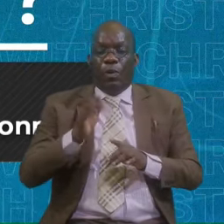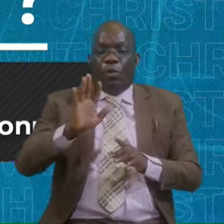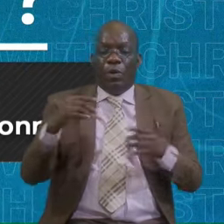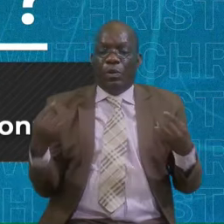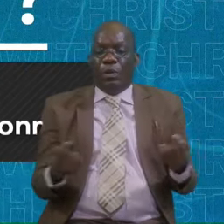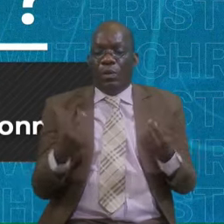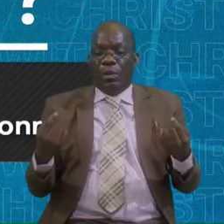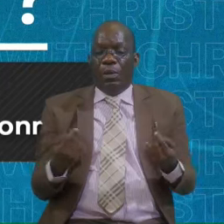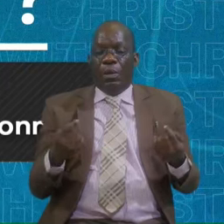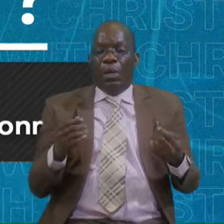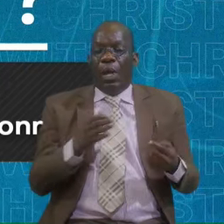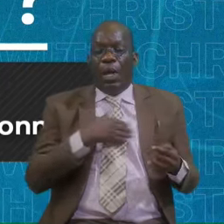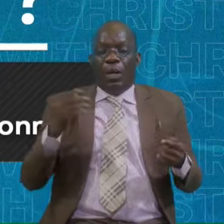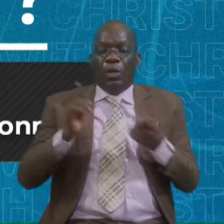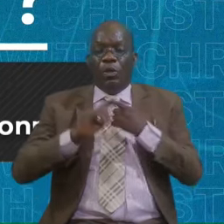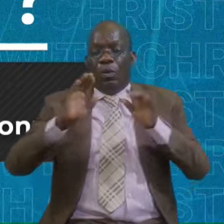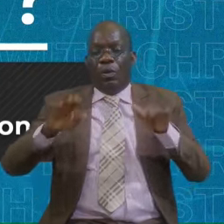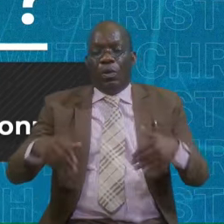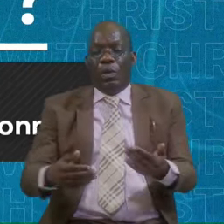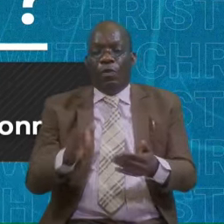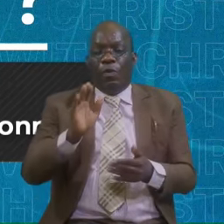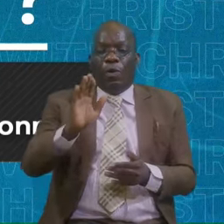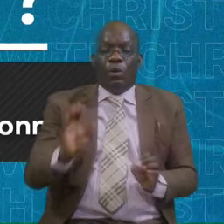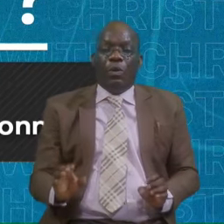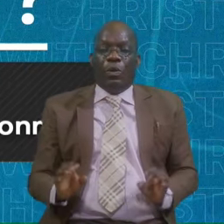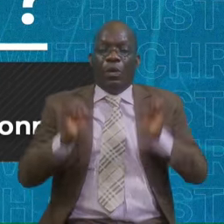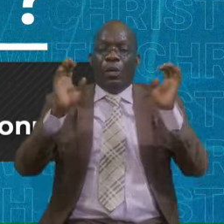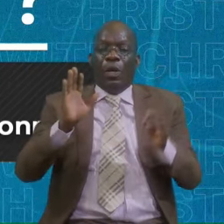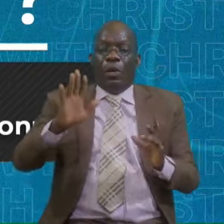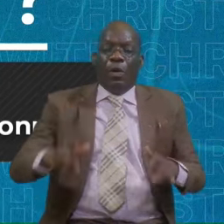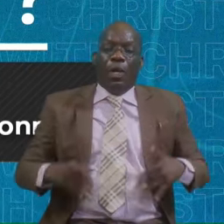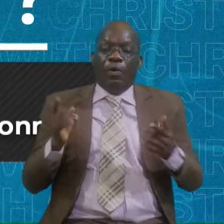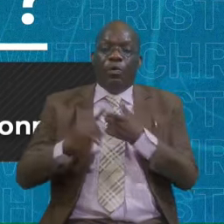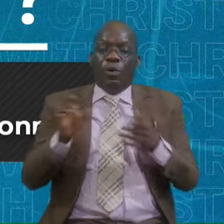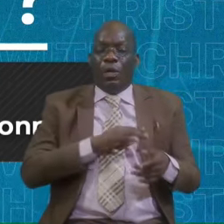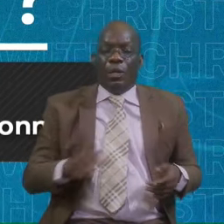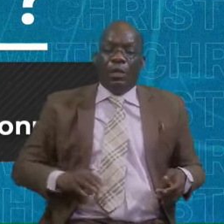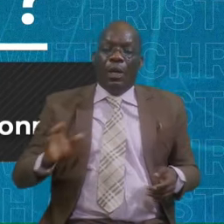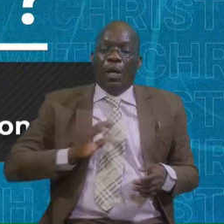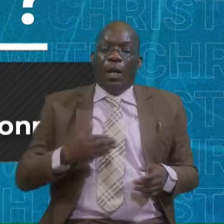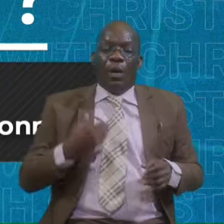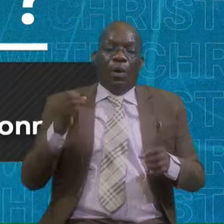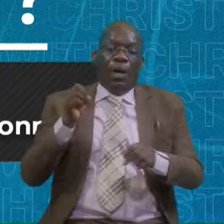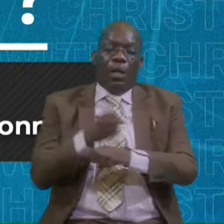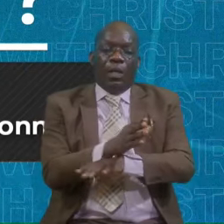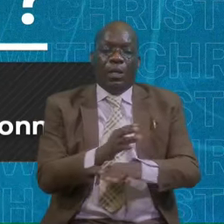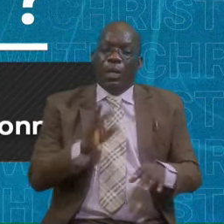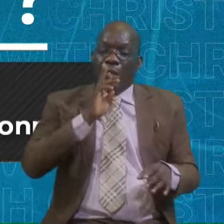and to give your life to Christ. Our counselors are there. Just give them